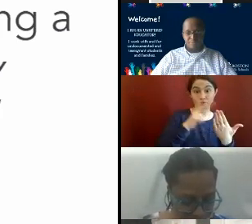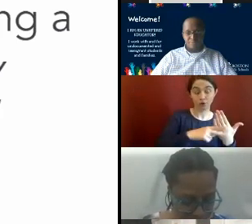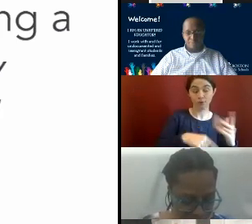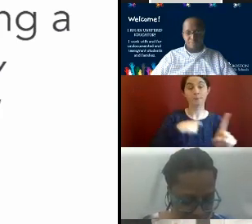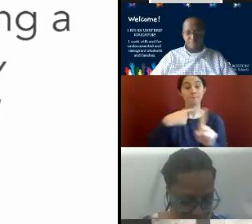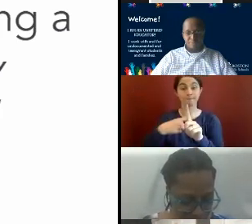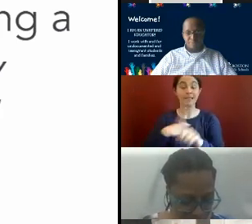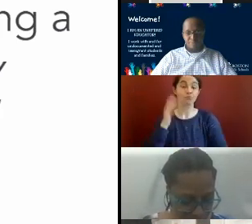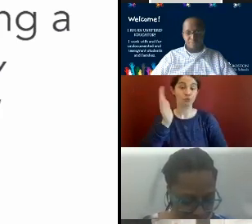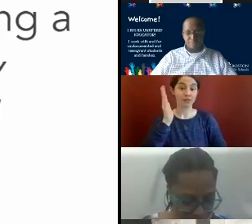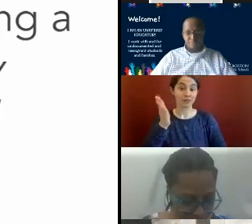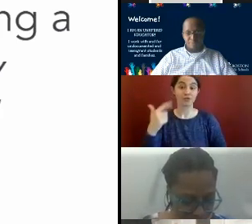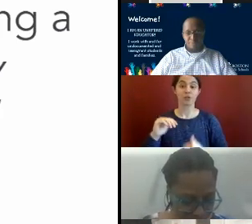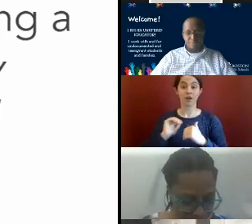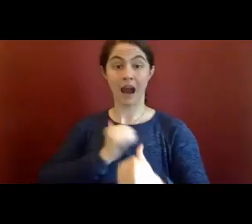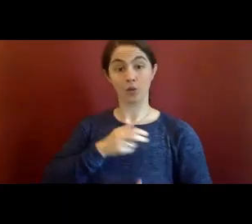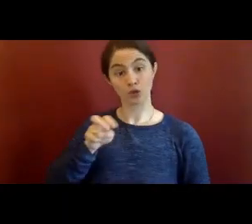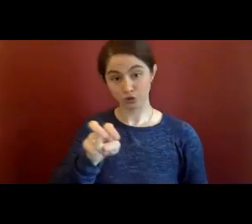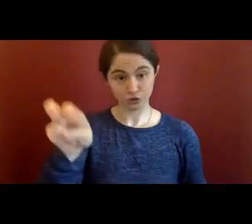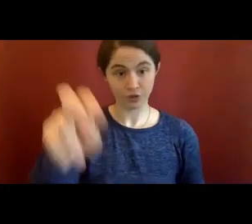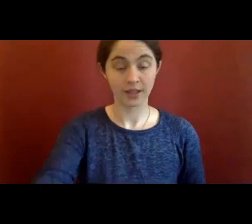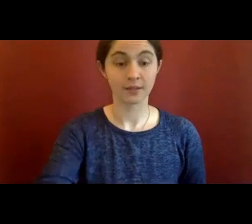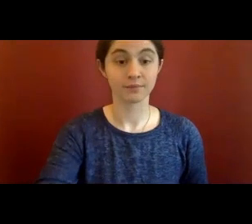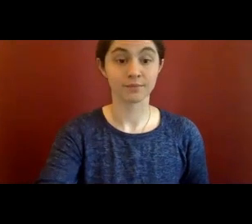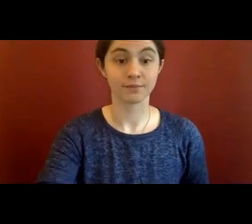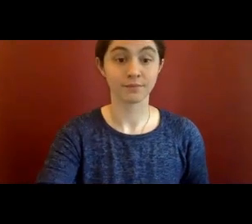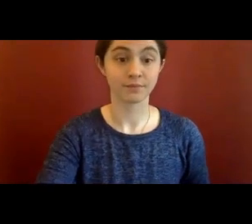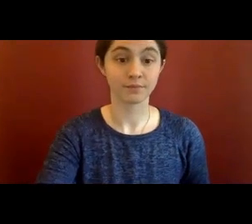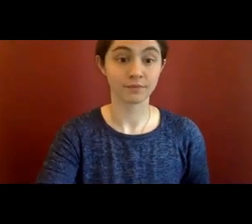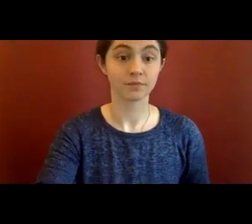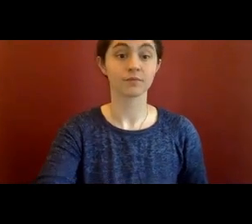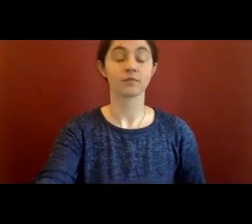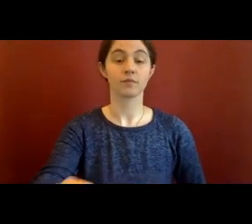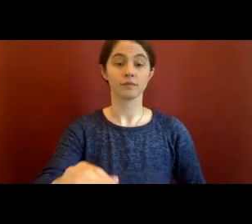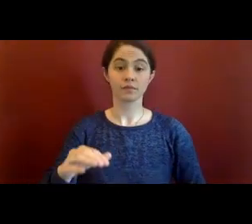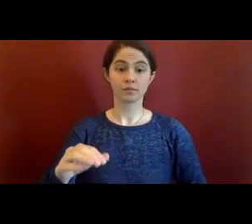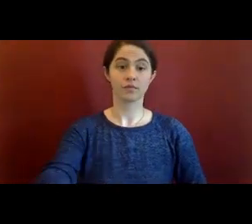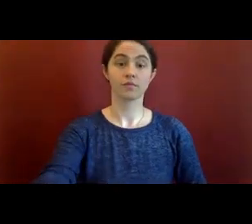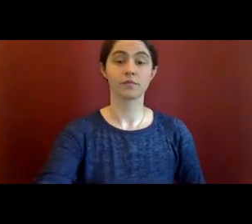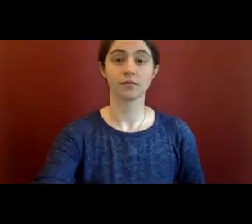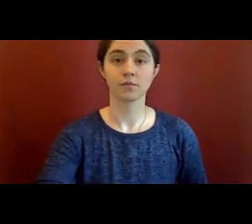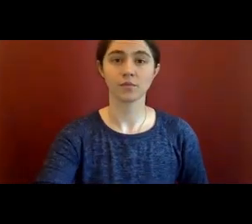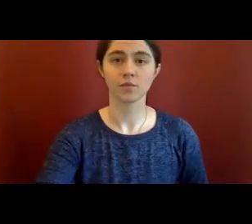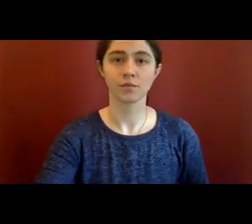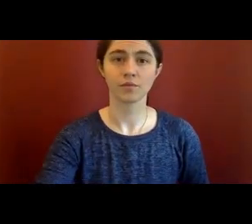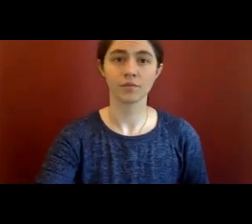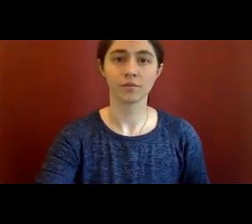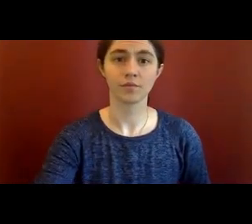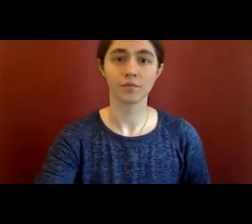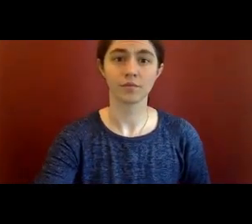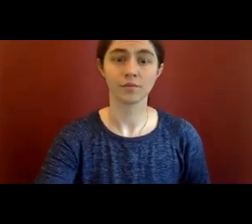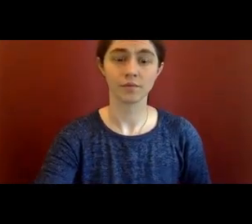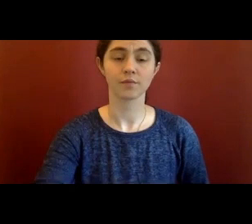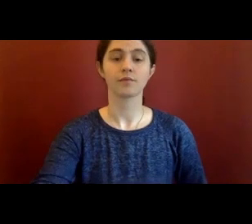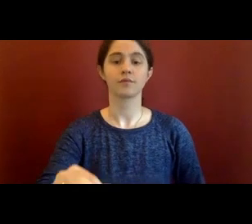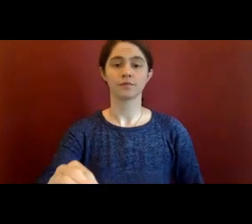to quality education and multilingual learning. And then we'll have a student panel discussion followed by an opportunity for questions or comments from all students.